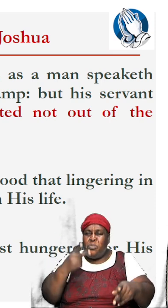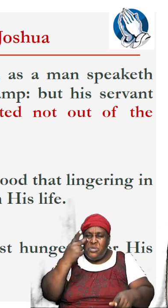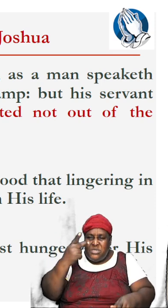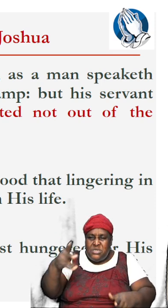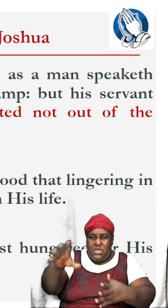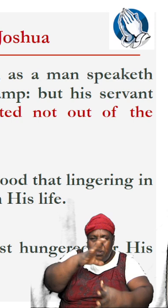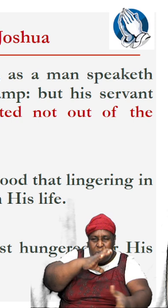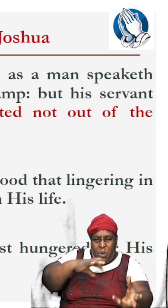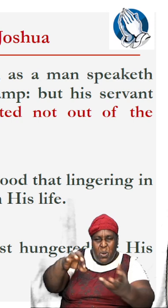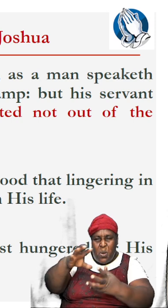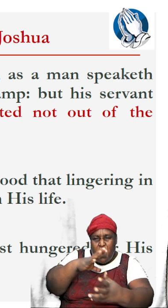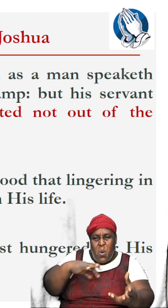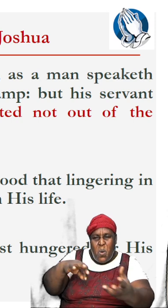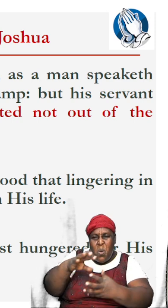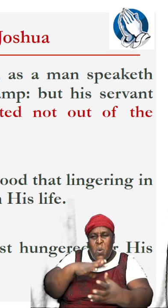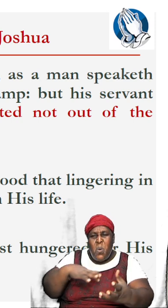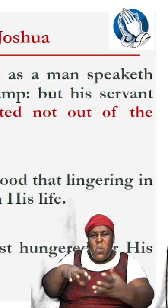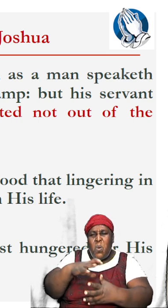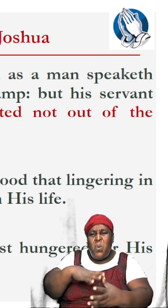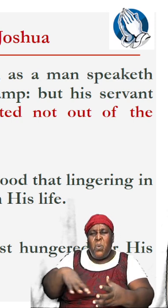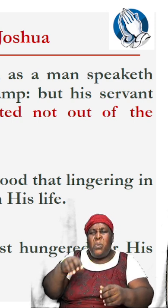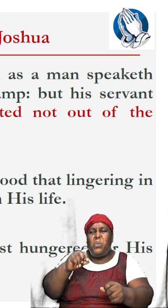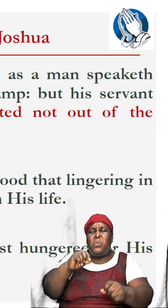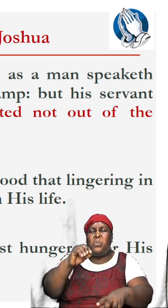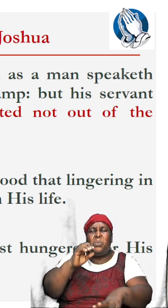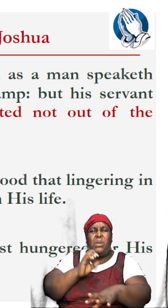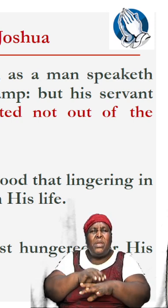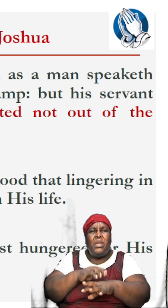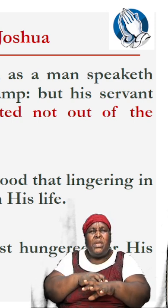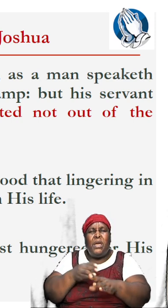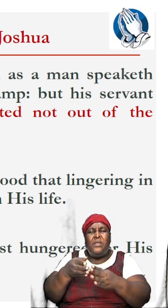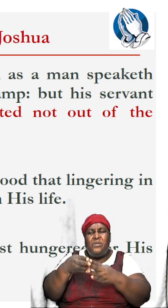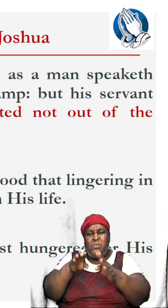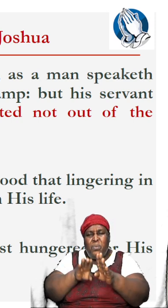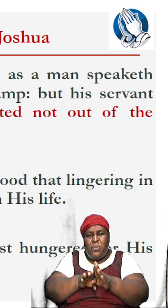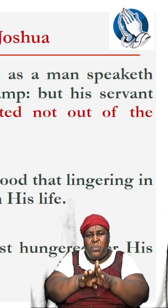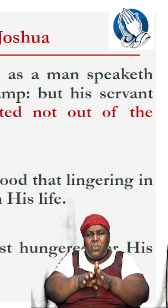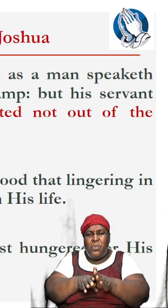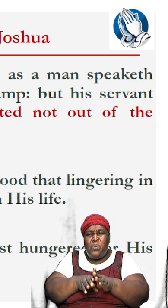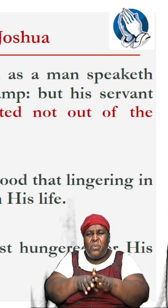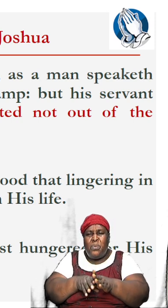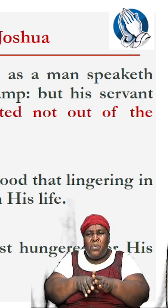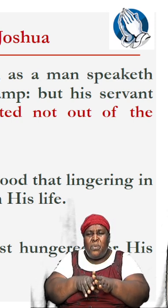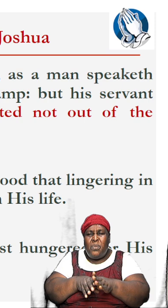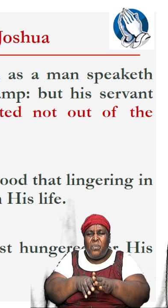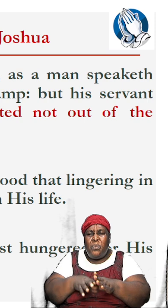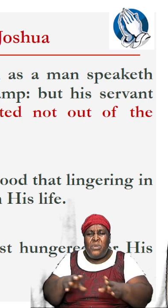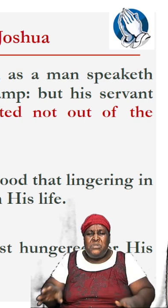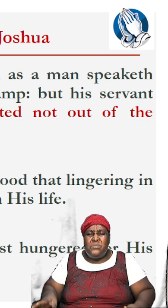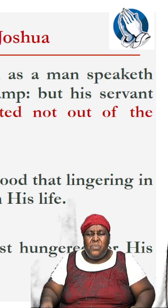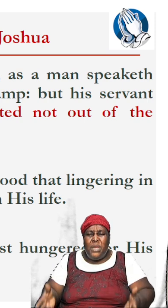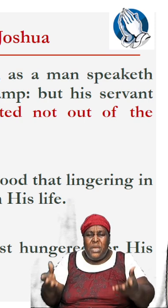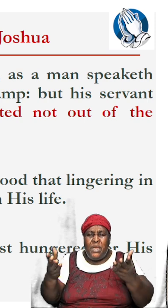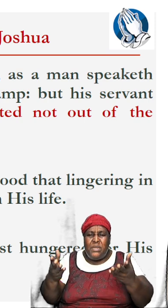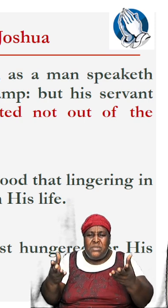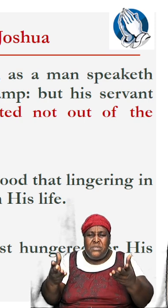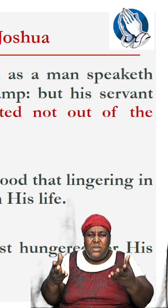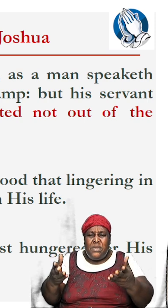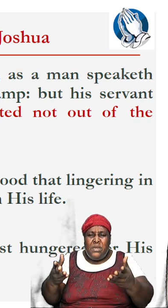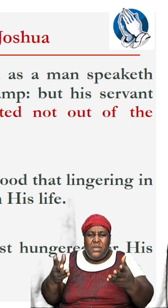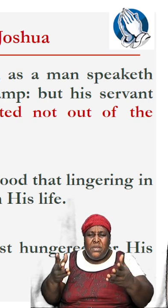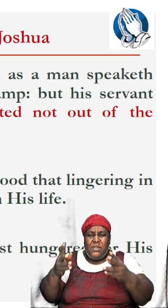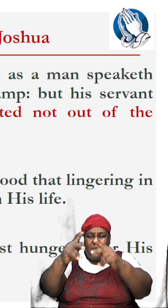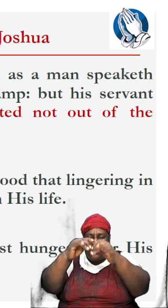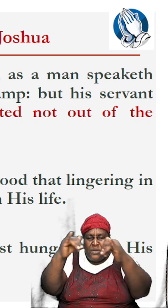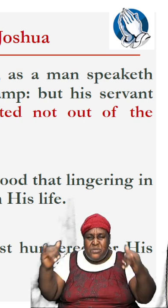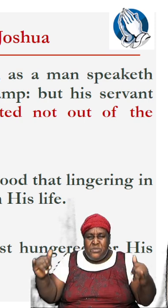pillar standing at the door of the tabernacle, that they would actually rise up at their particular tent door and